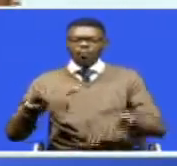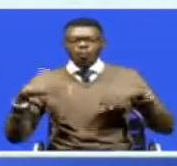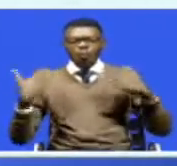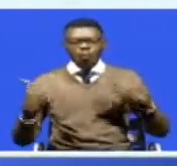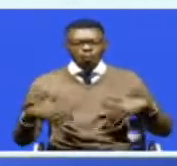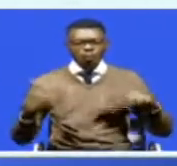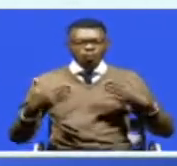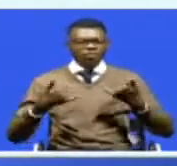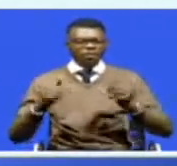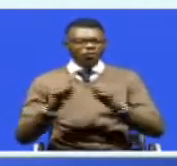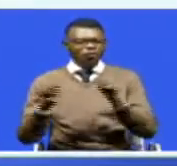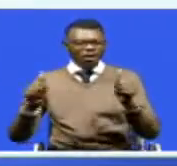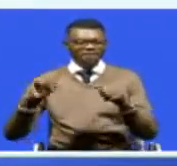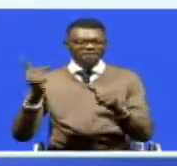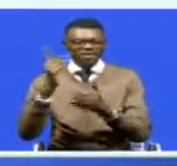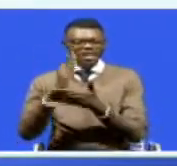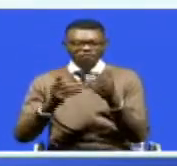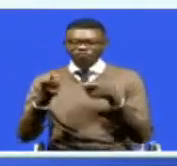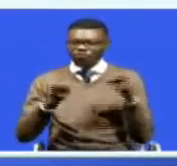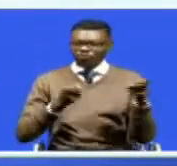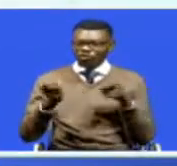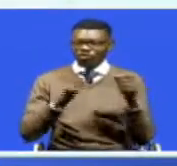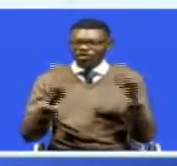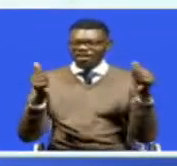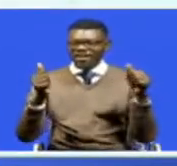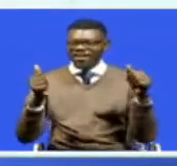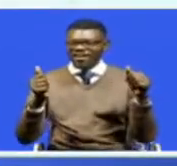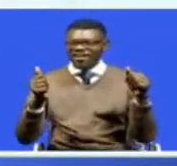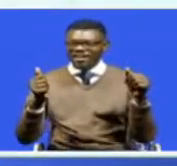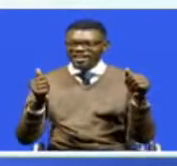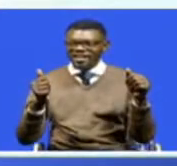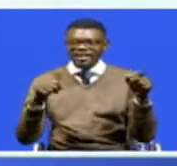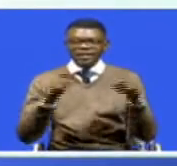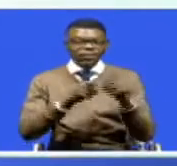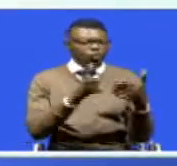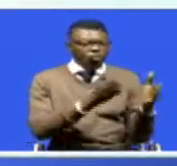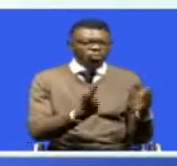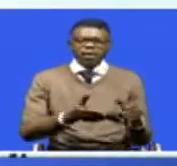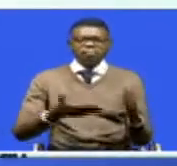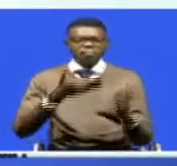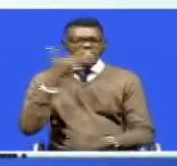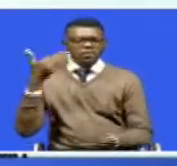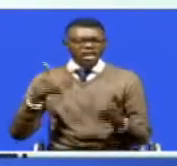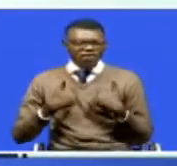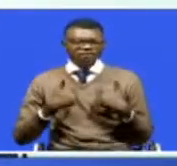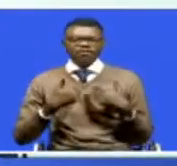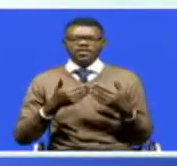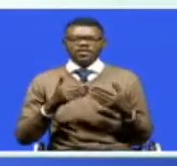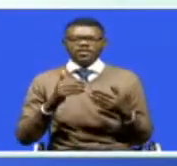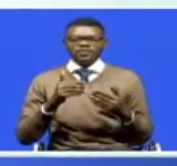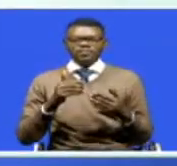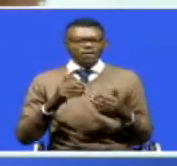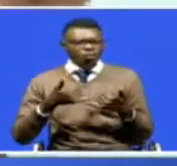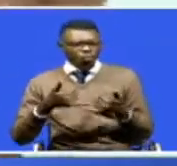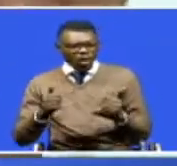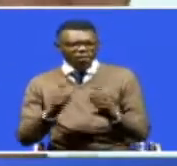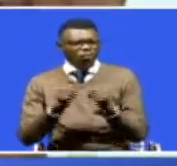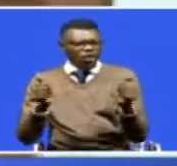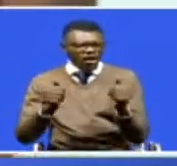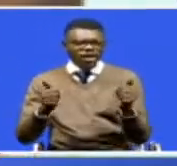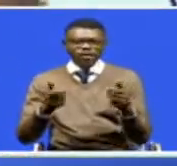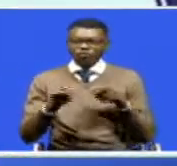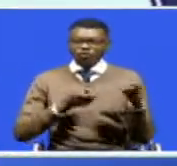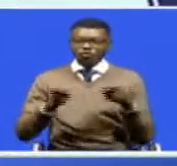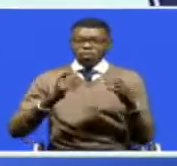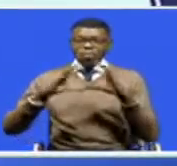First half we were dominant. We have better situation for better chances, better playing style, better ball possession. I was